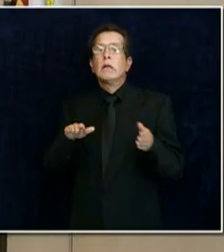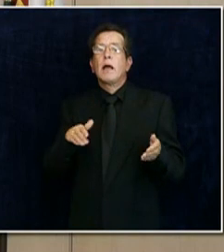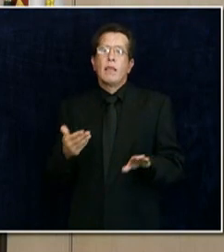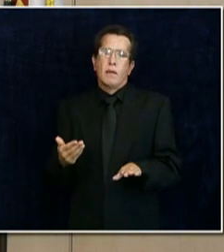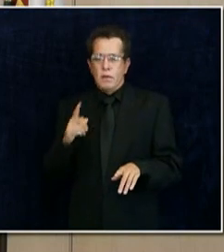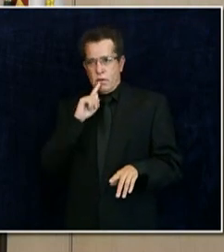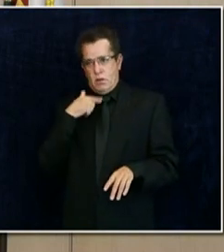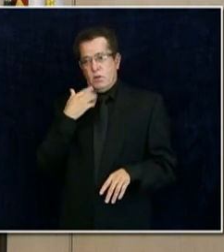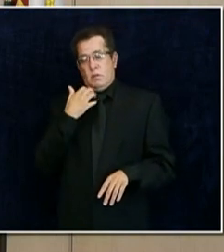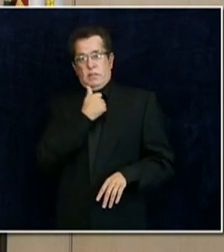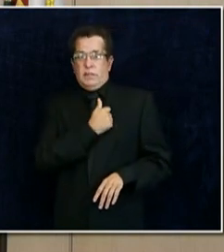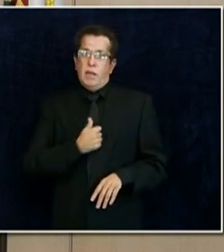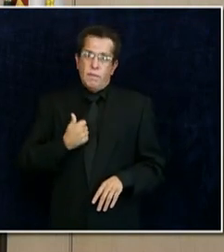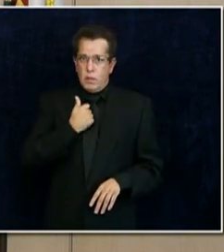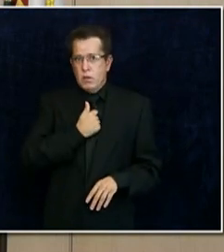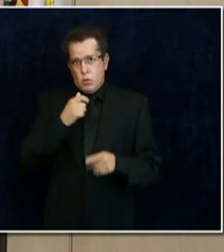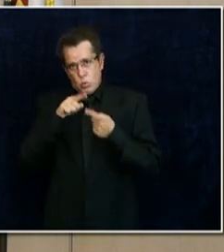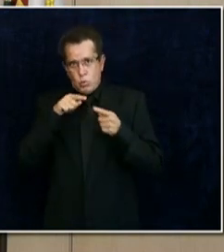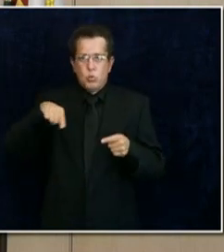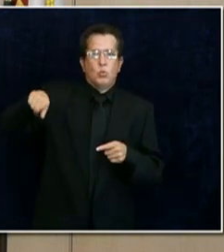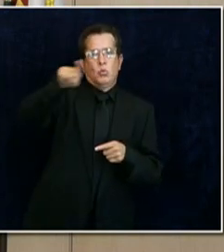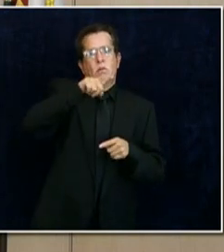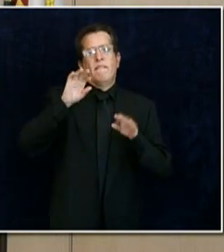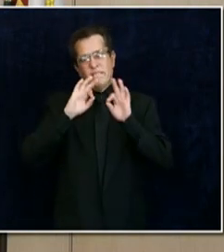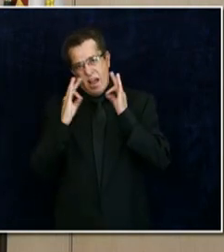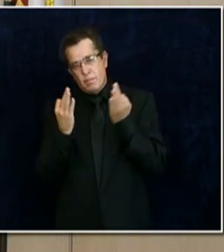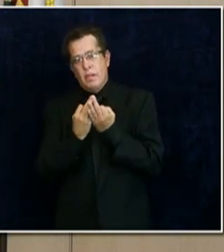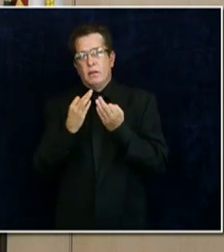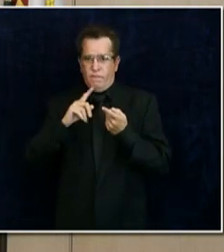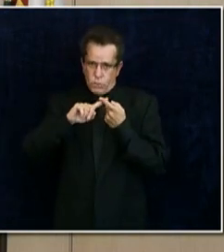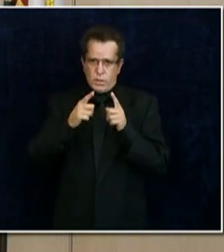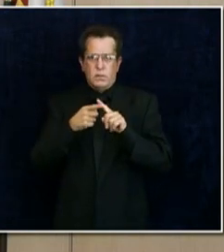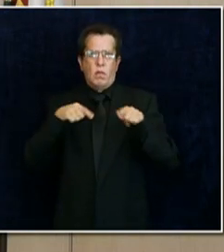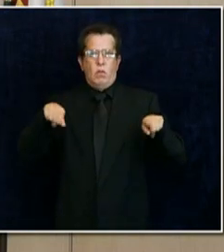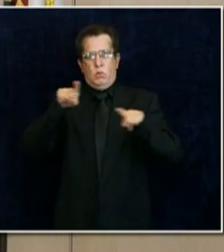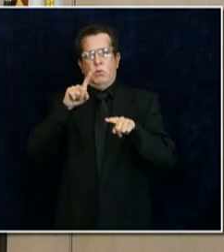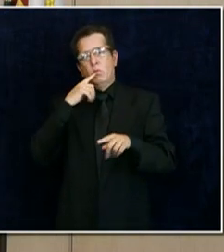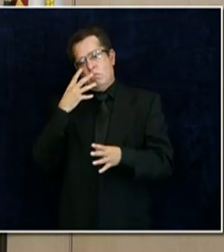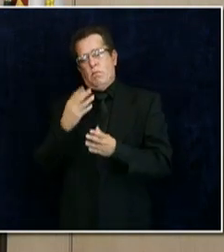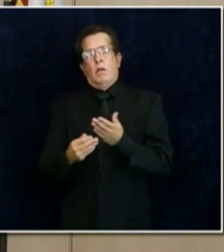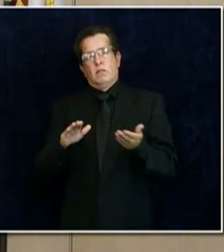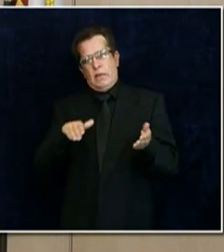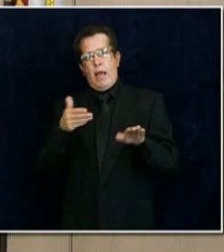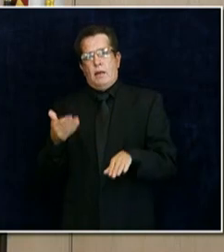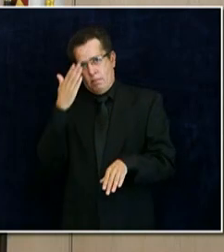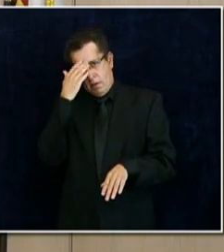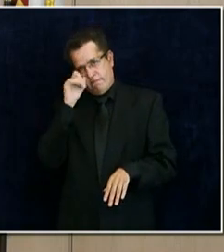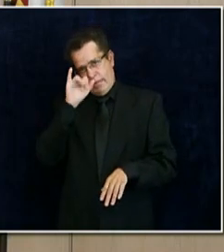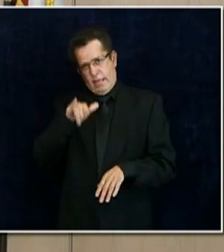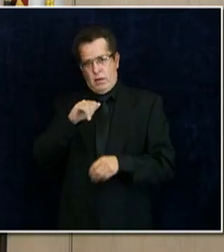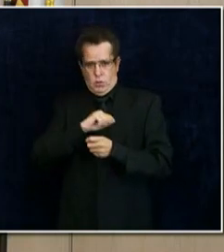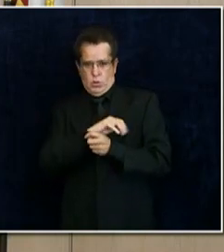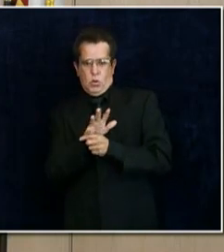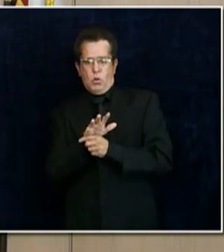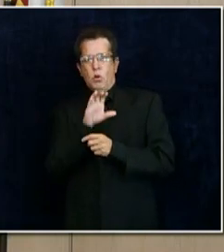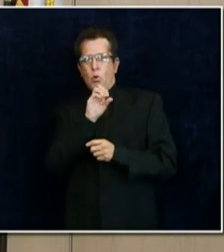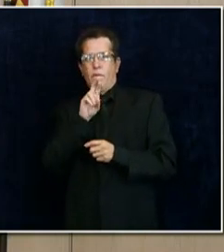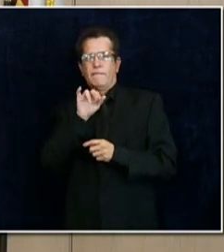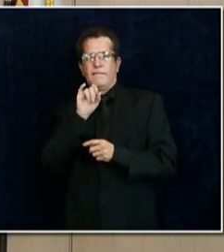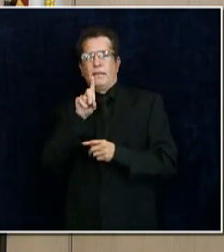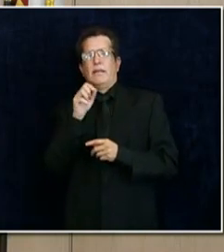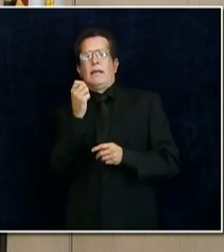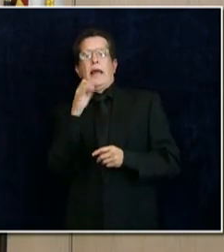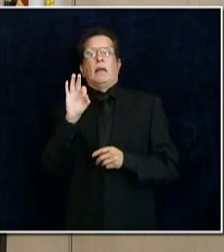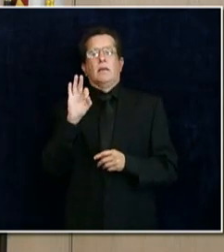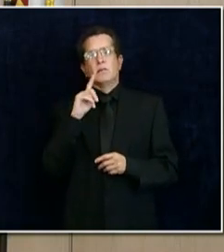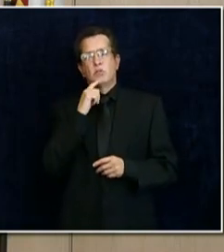its sympathies and condolences to the family and friends of those who have lost their lives to COVID-19.